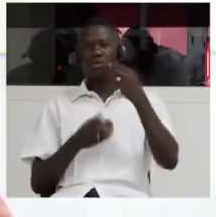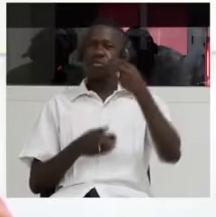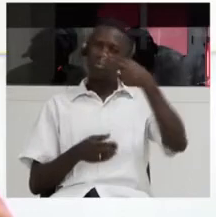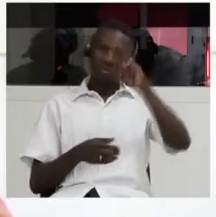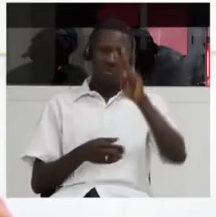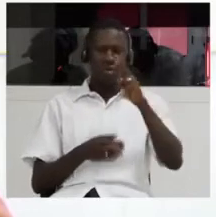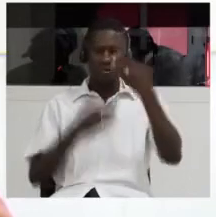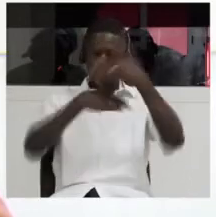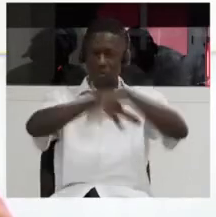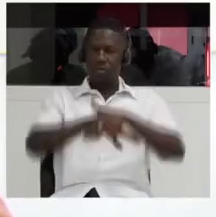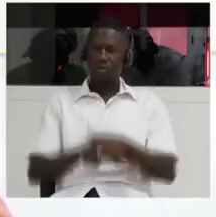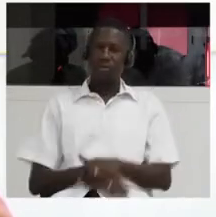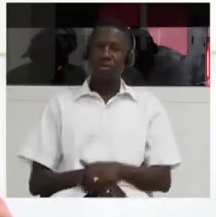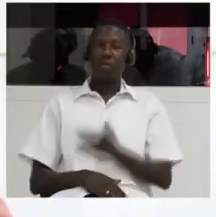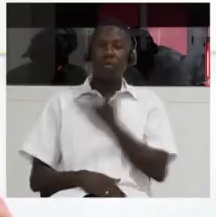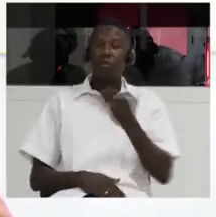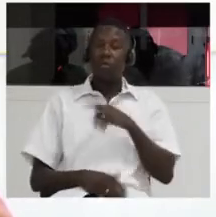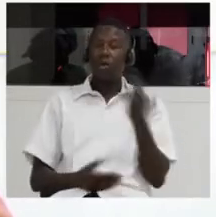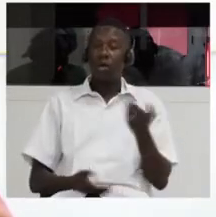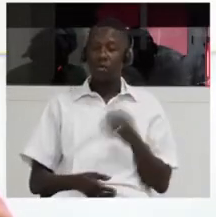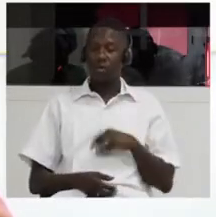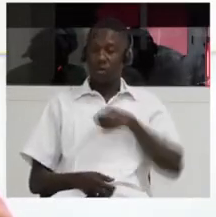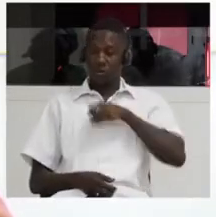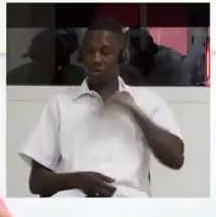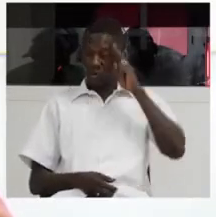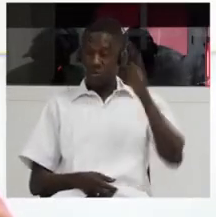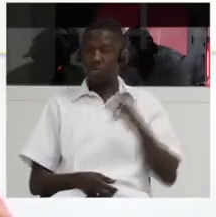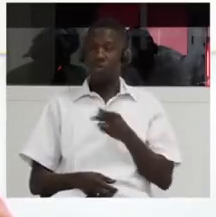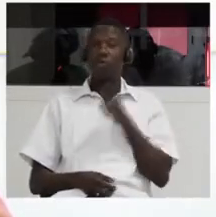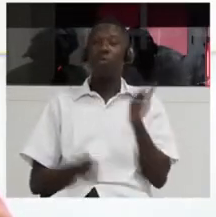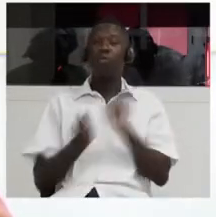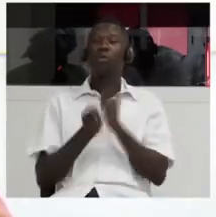individual homes. To where? To the State House.